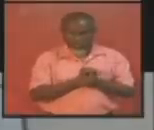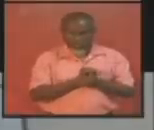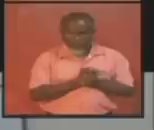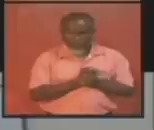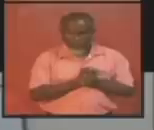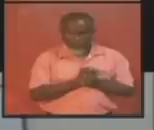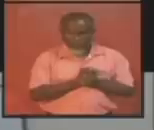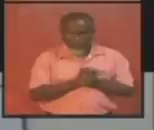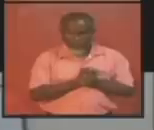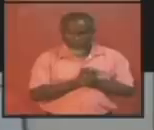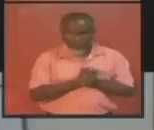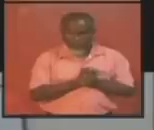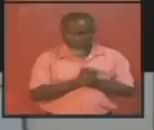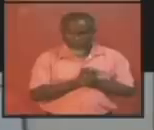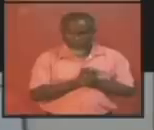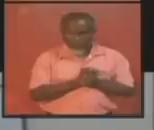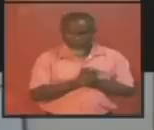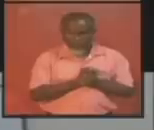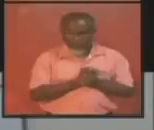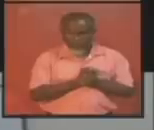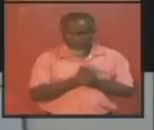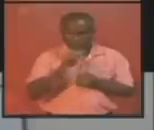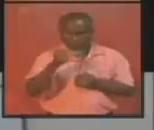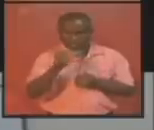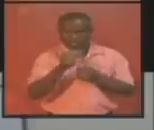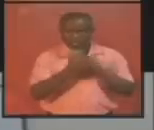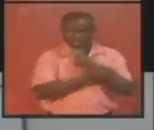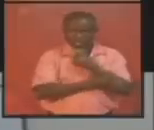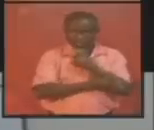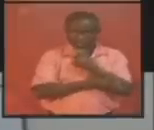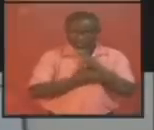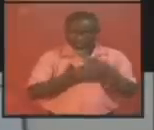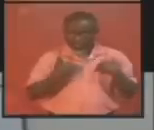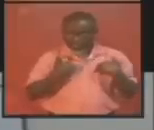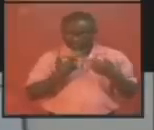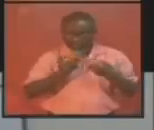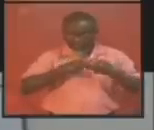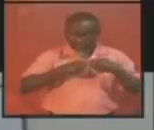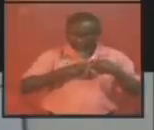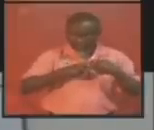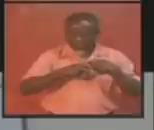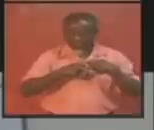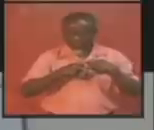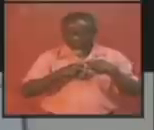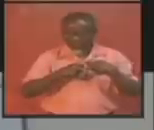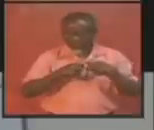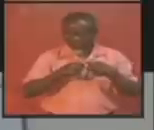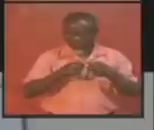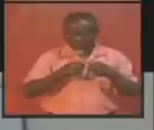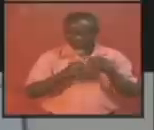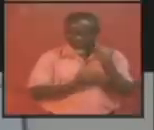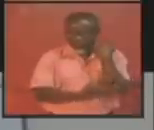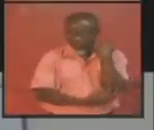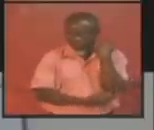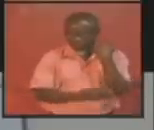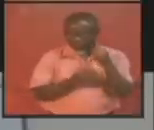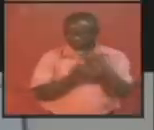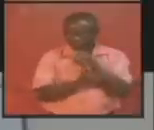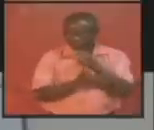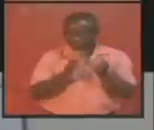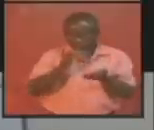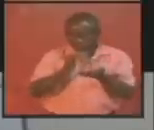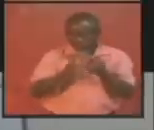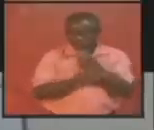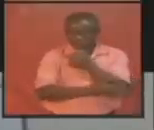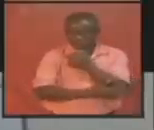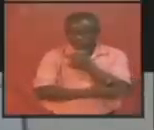and also the other countries in the world that are having the same issues that we're having, the poorer countries, the smaller countries, and accessing the vaccine. What